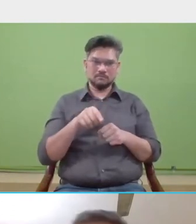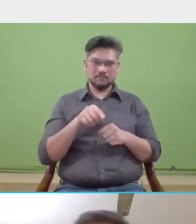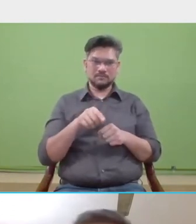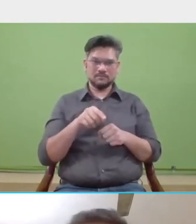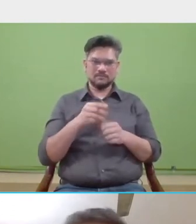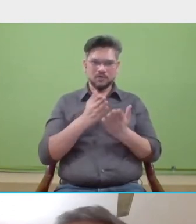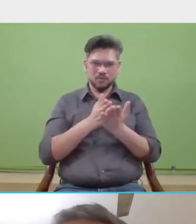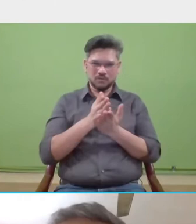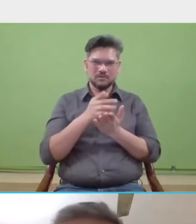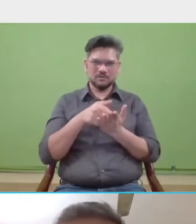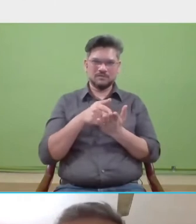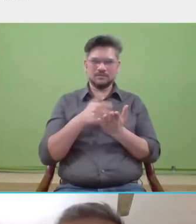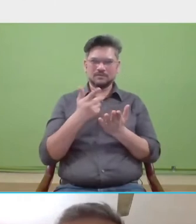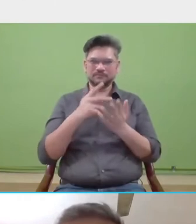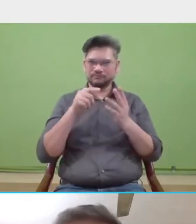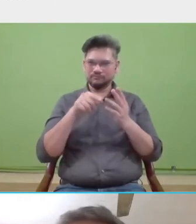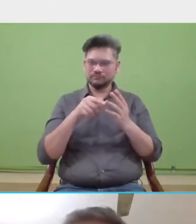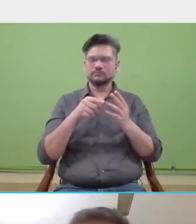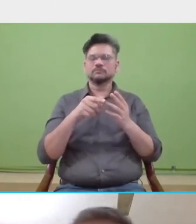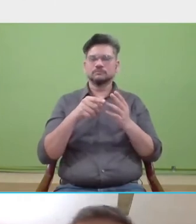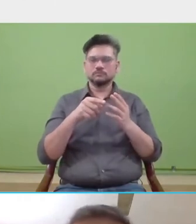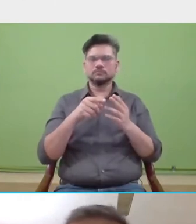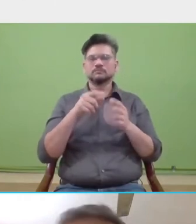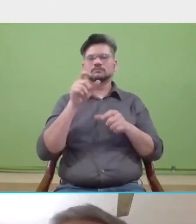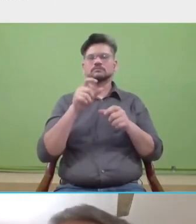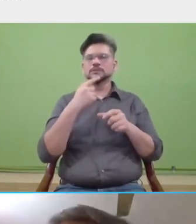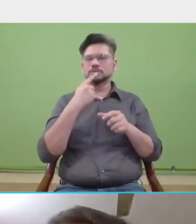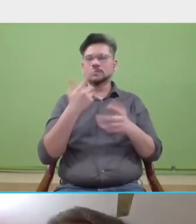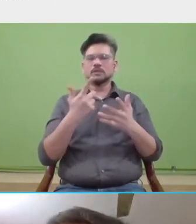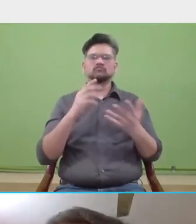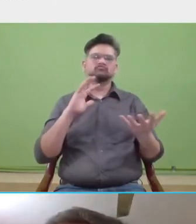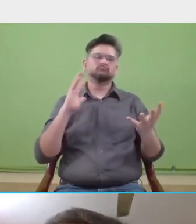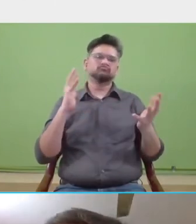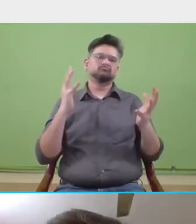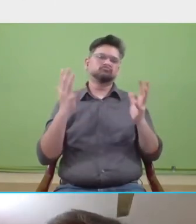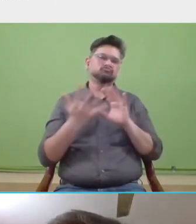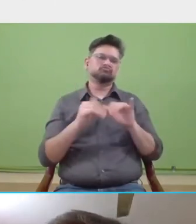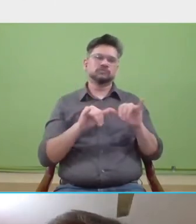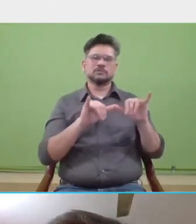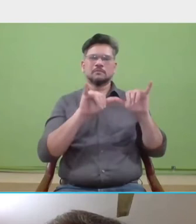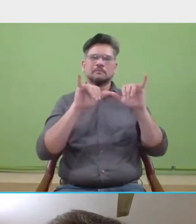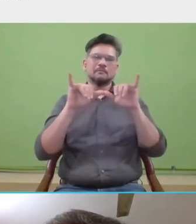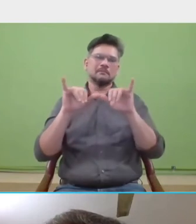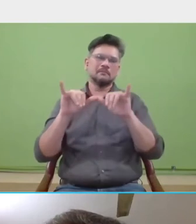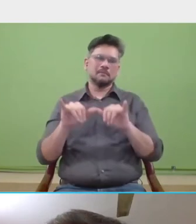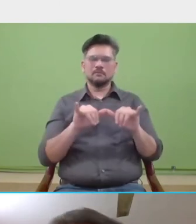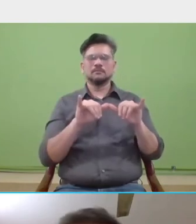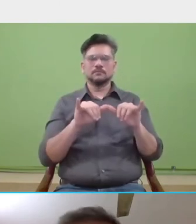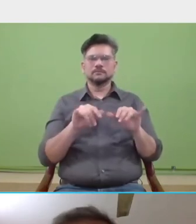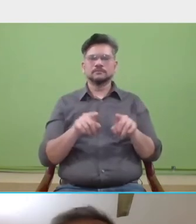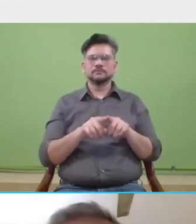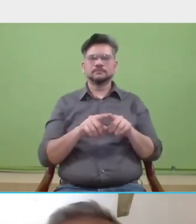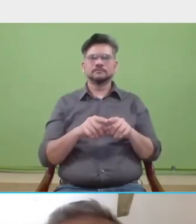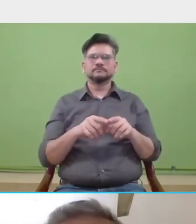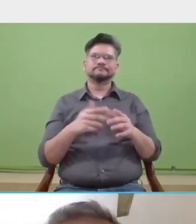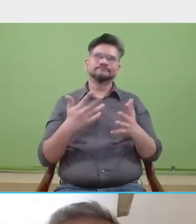i'm looking at let's say you know a language like let's say uh uh let's